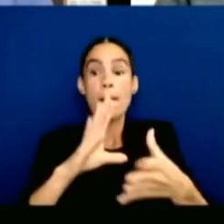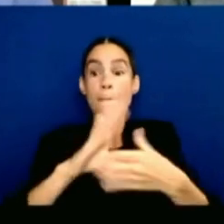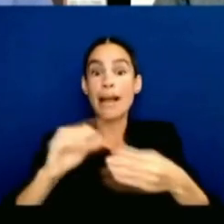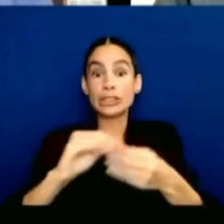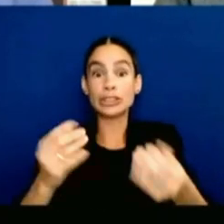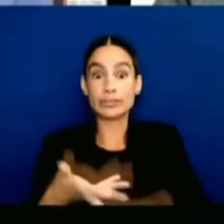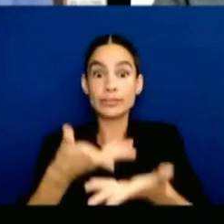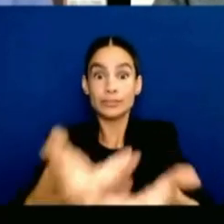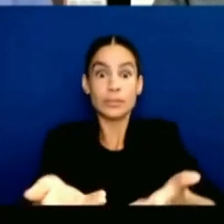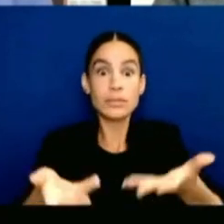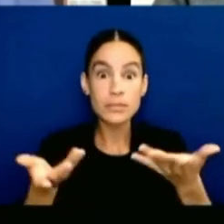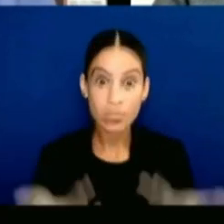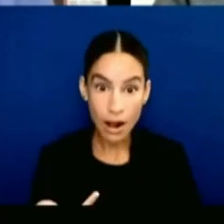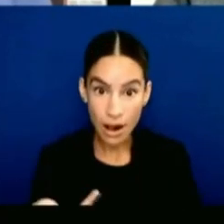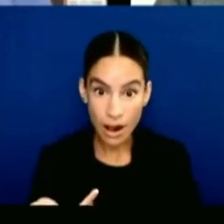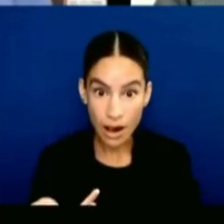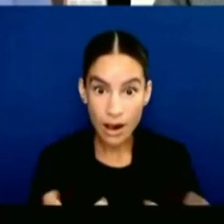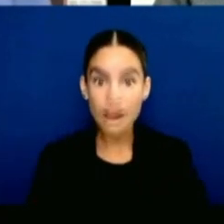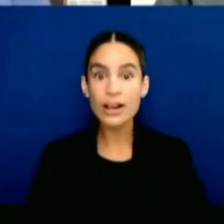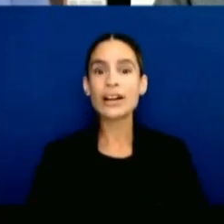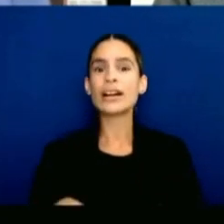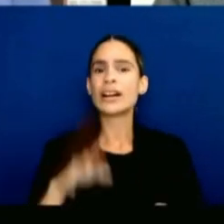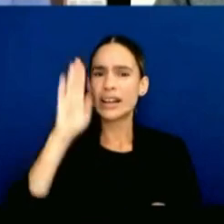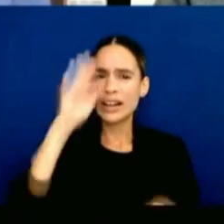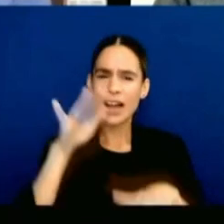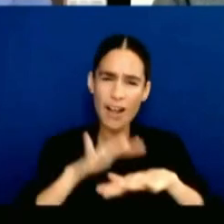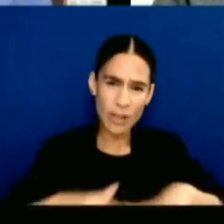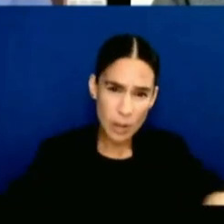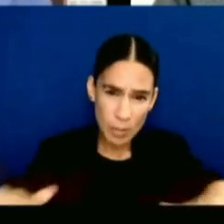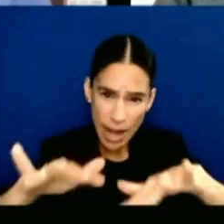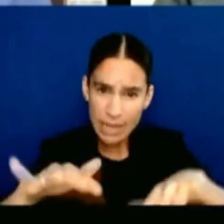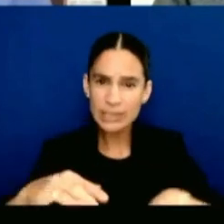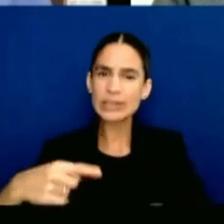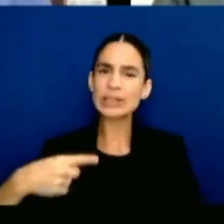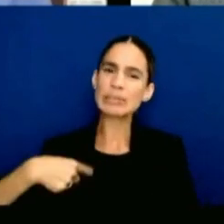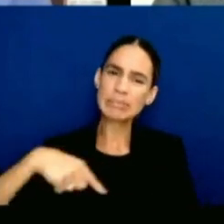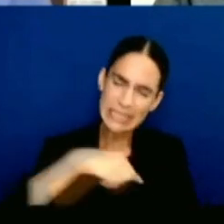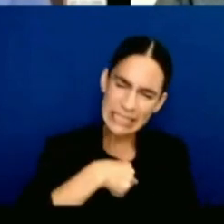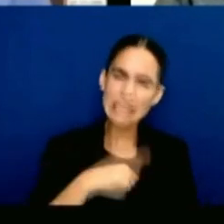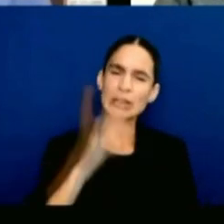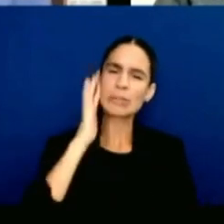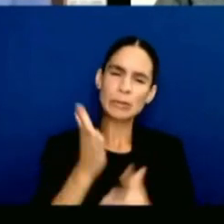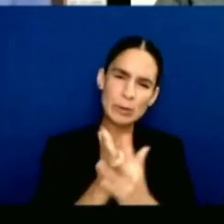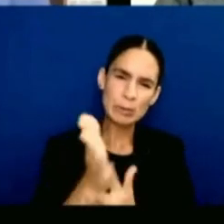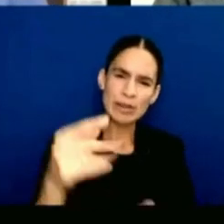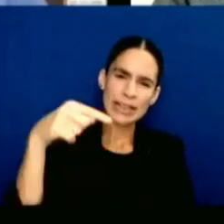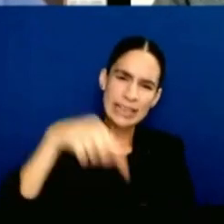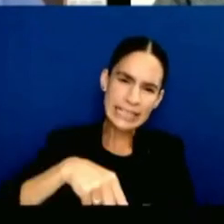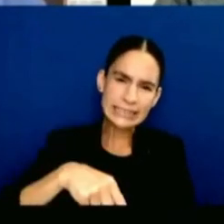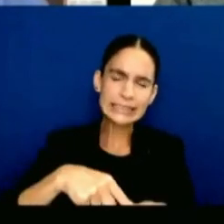public, that we will get through this. Hang in there. It will end. We promise you.